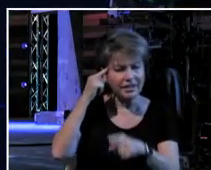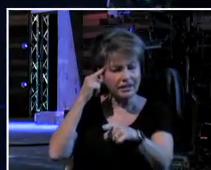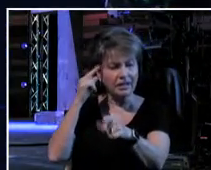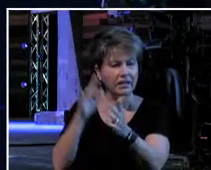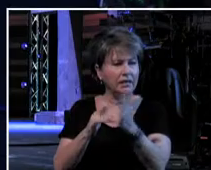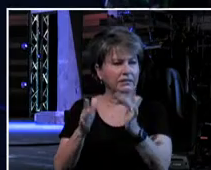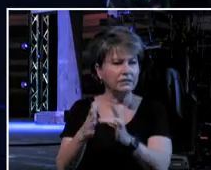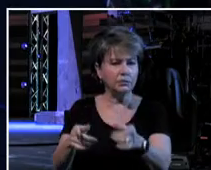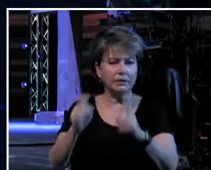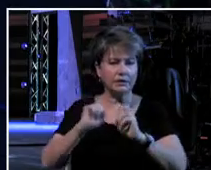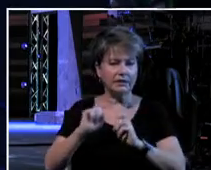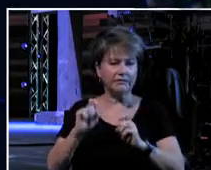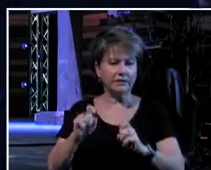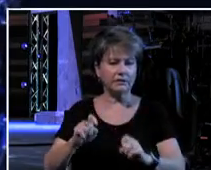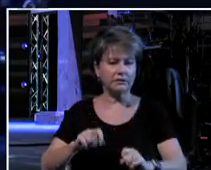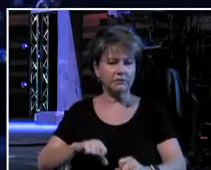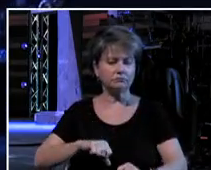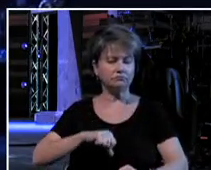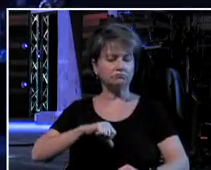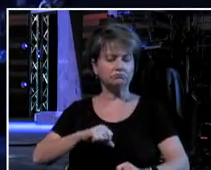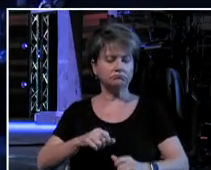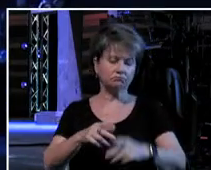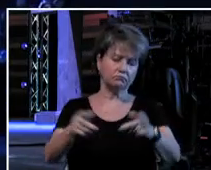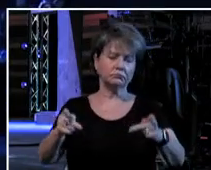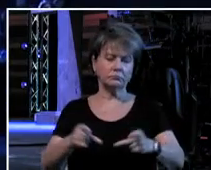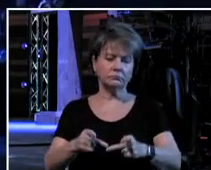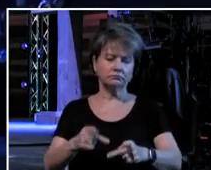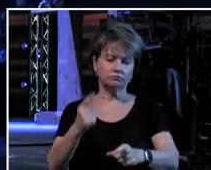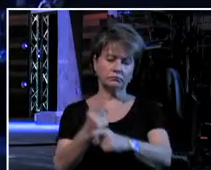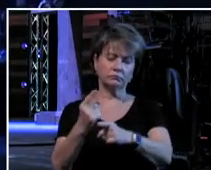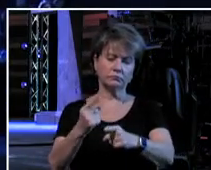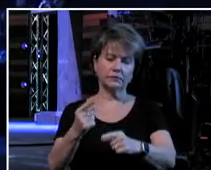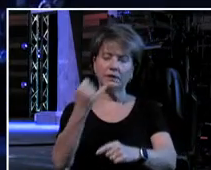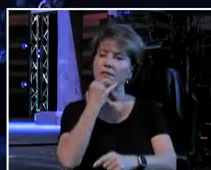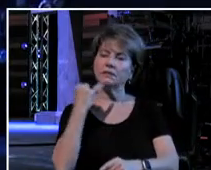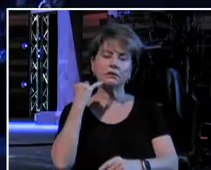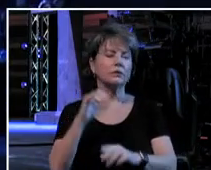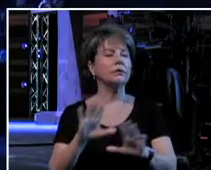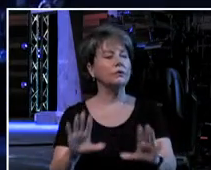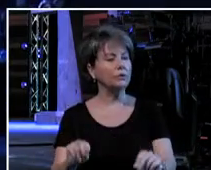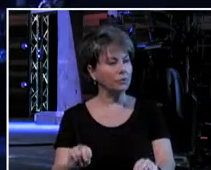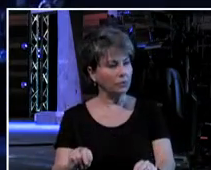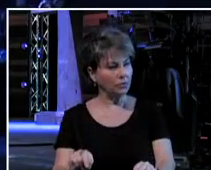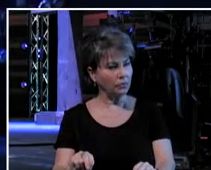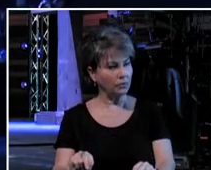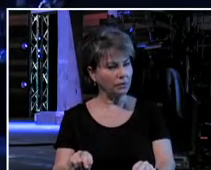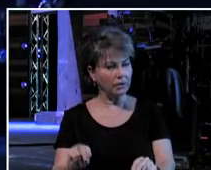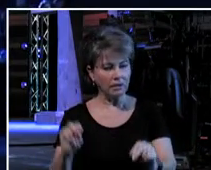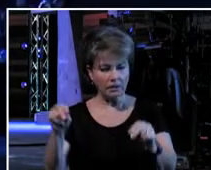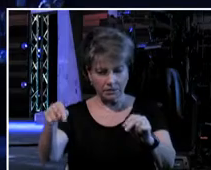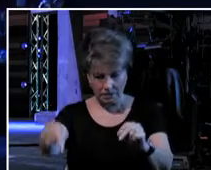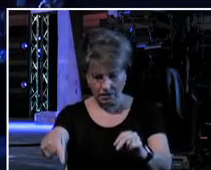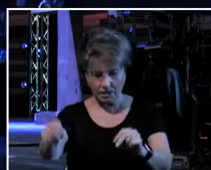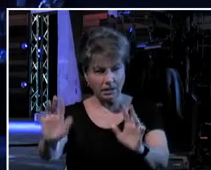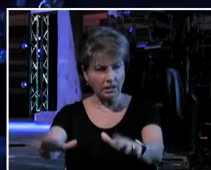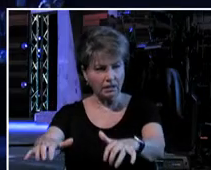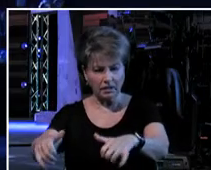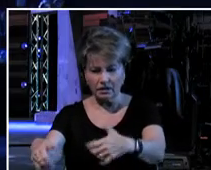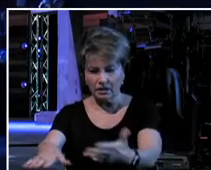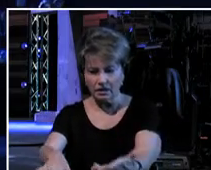We thought he would give us position. We thought he would give the rightful place in Israel. But no, he's lost. He's in the grave. He's